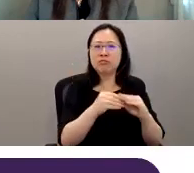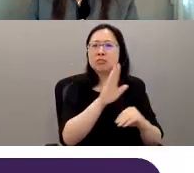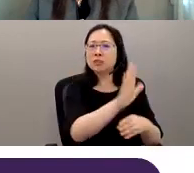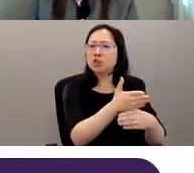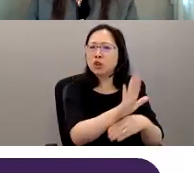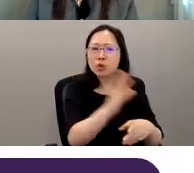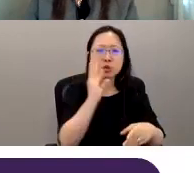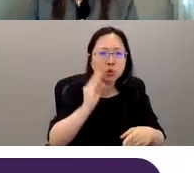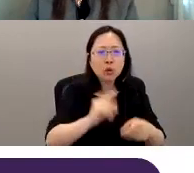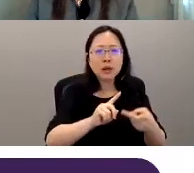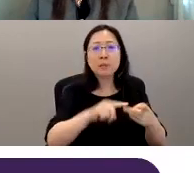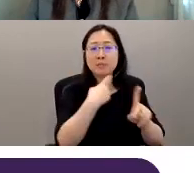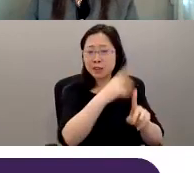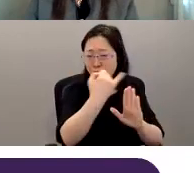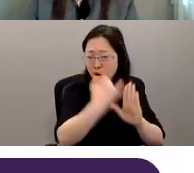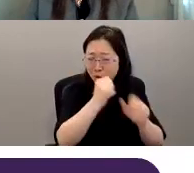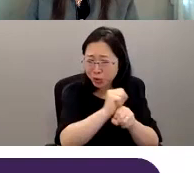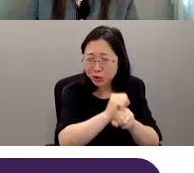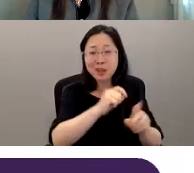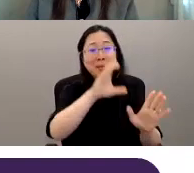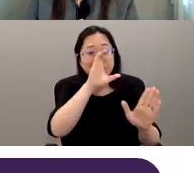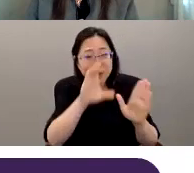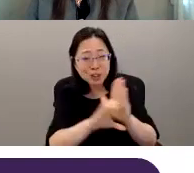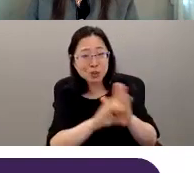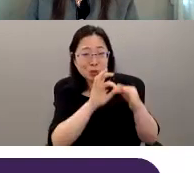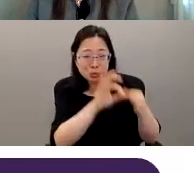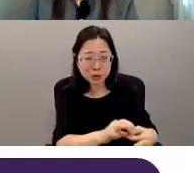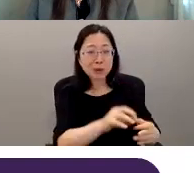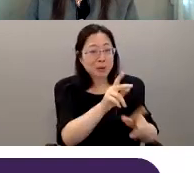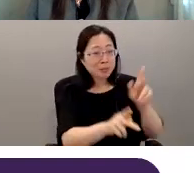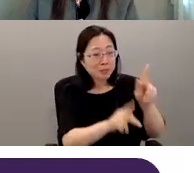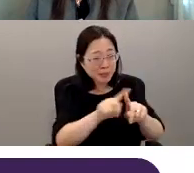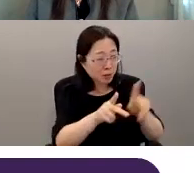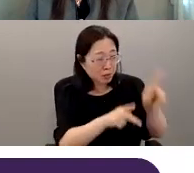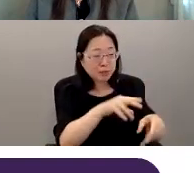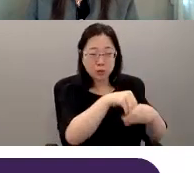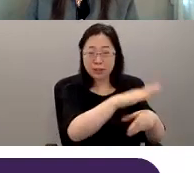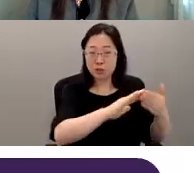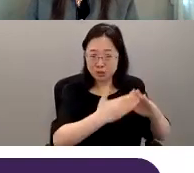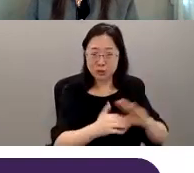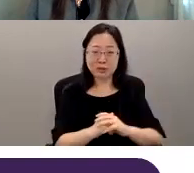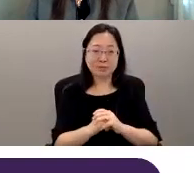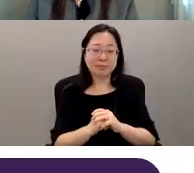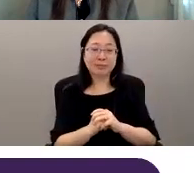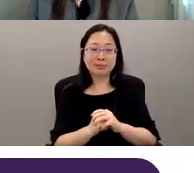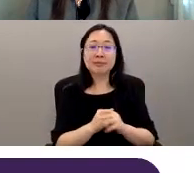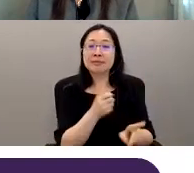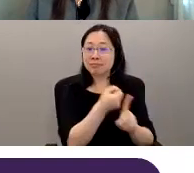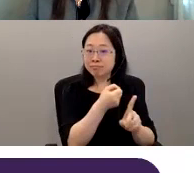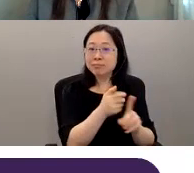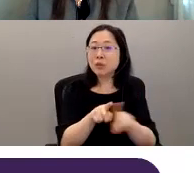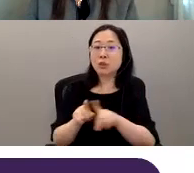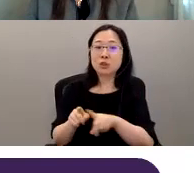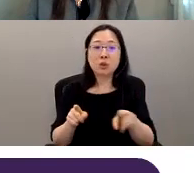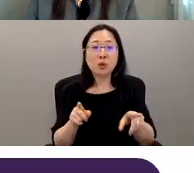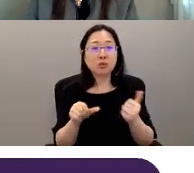and her artwork and pictures about persons and the community. She is also assisting on ideas for